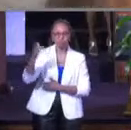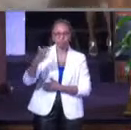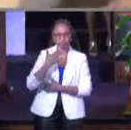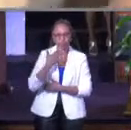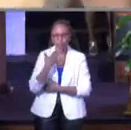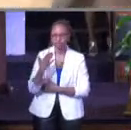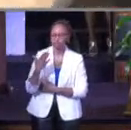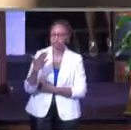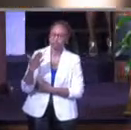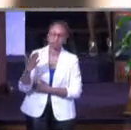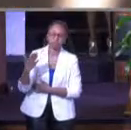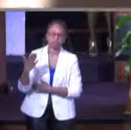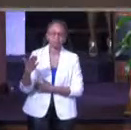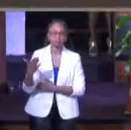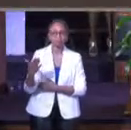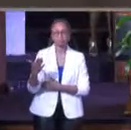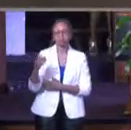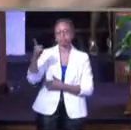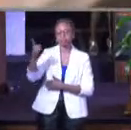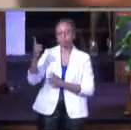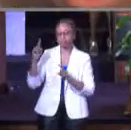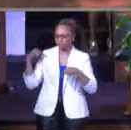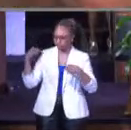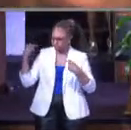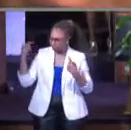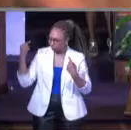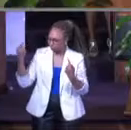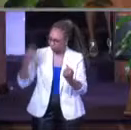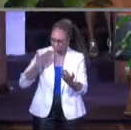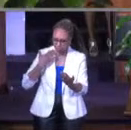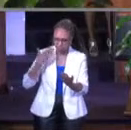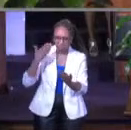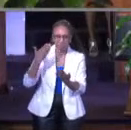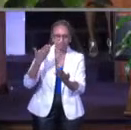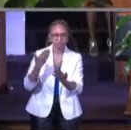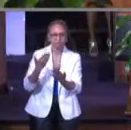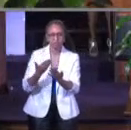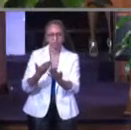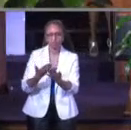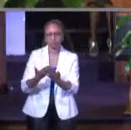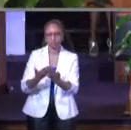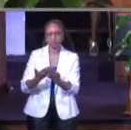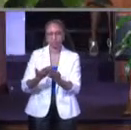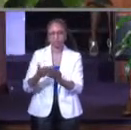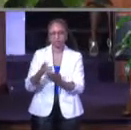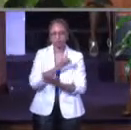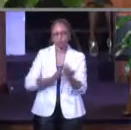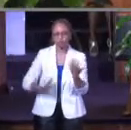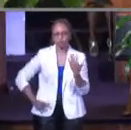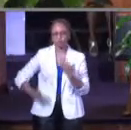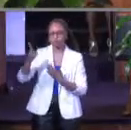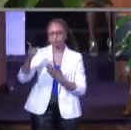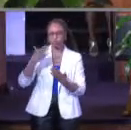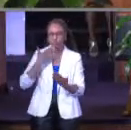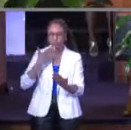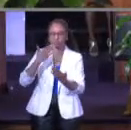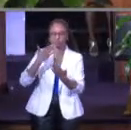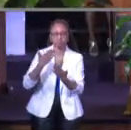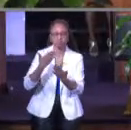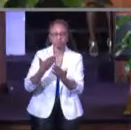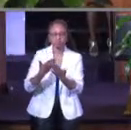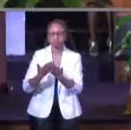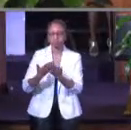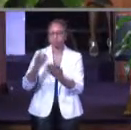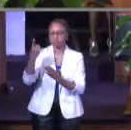Lord, you are good. You've been so good. Can't nobody tell it like you can tell it. You